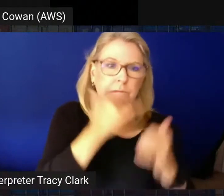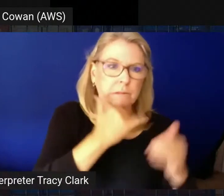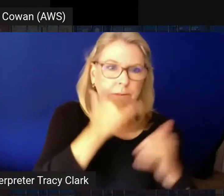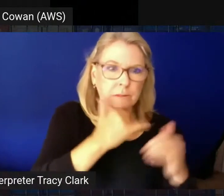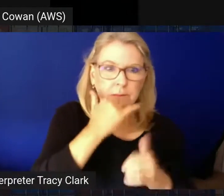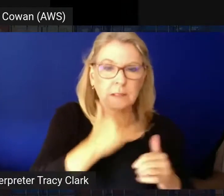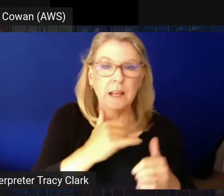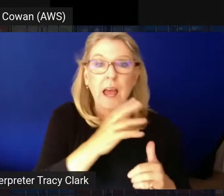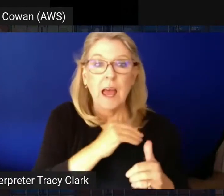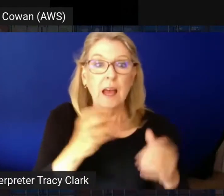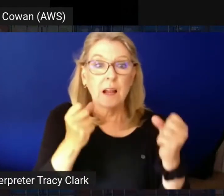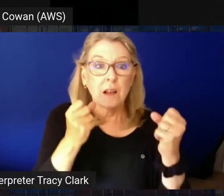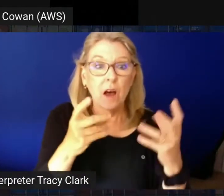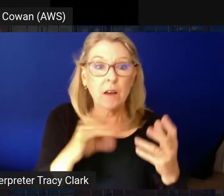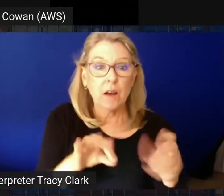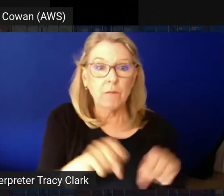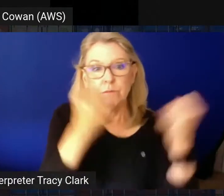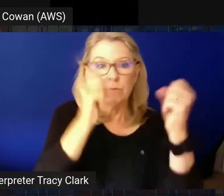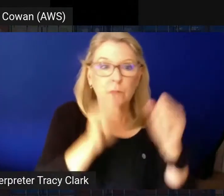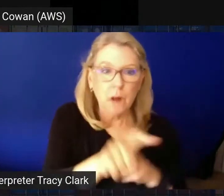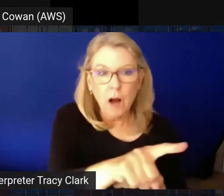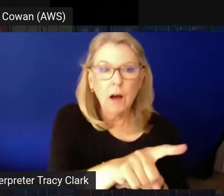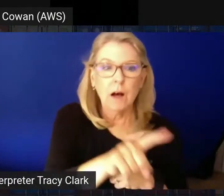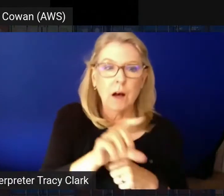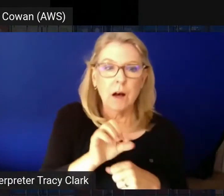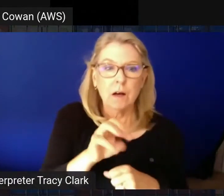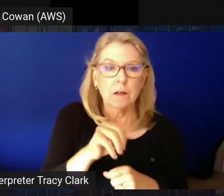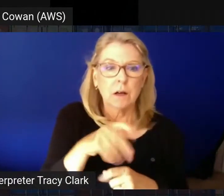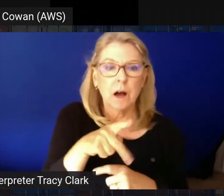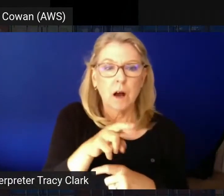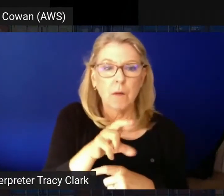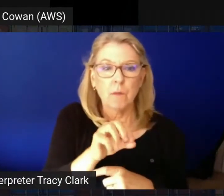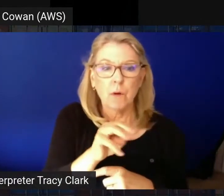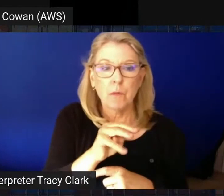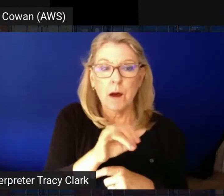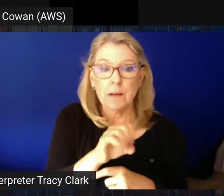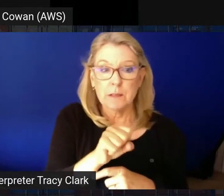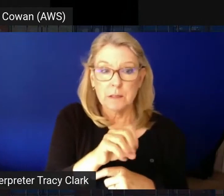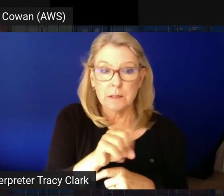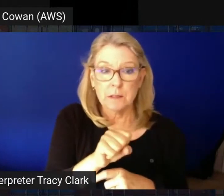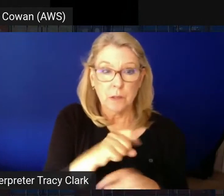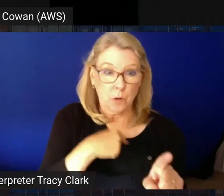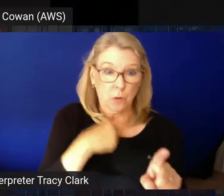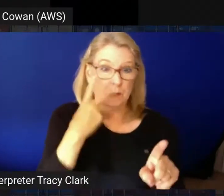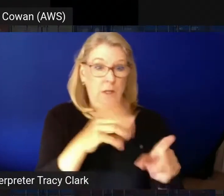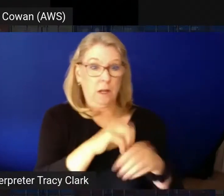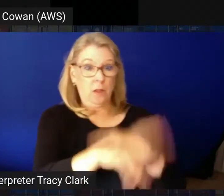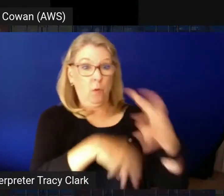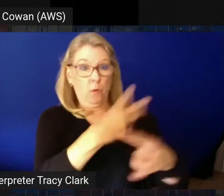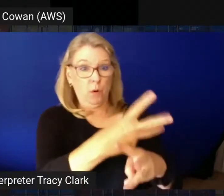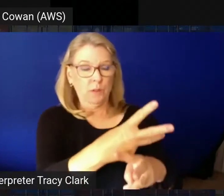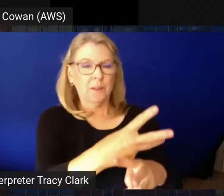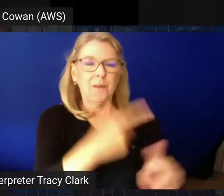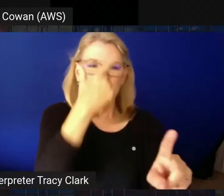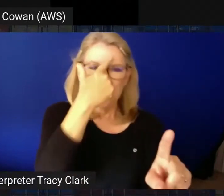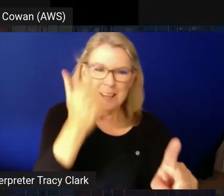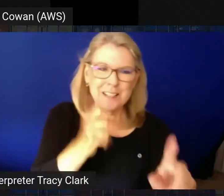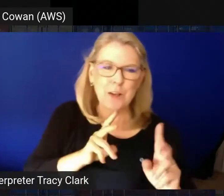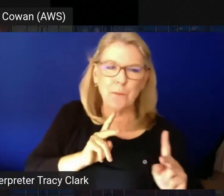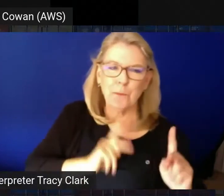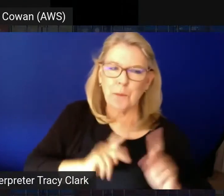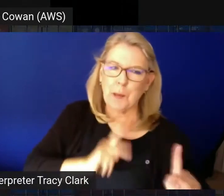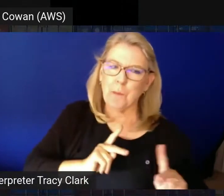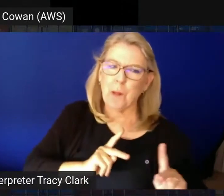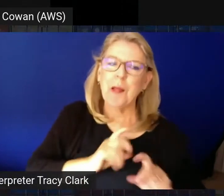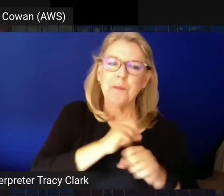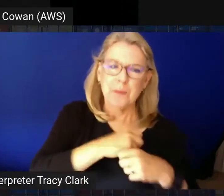seen in the wild were a result of people making mistakes in the amount of privilege that they